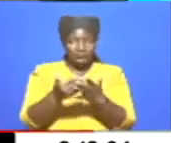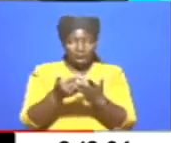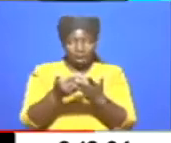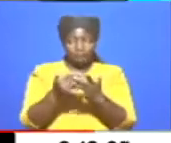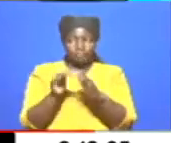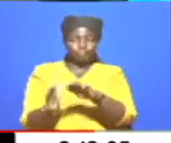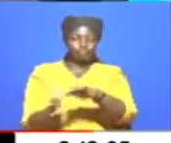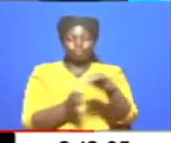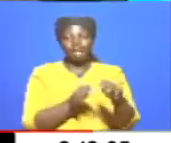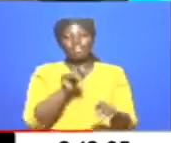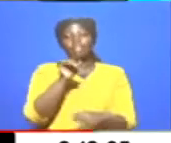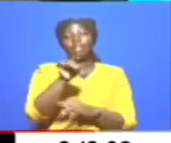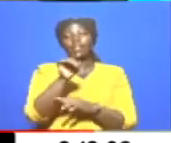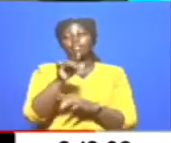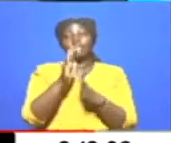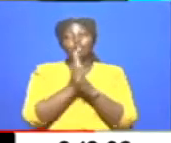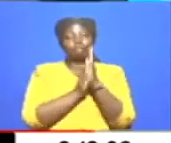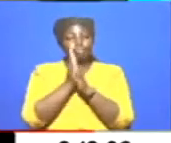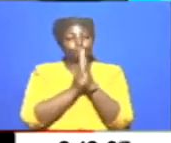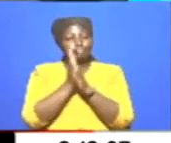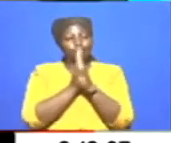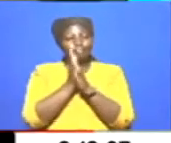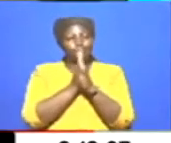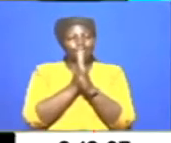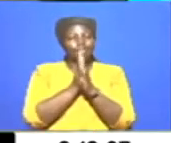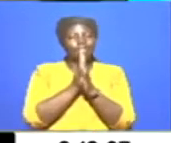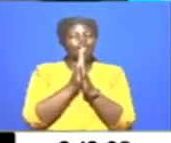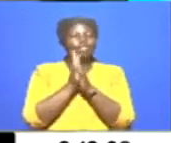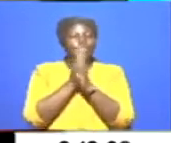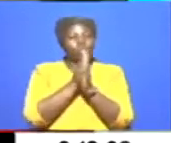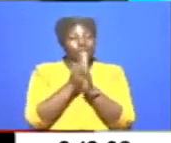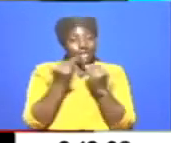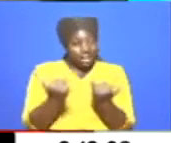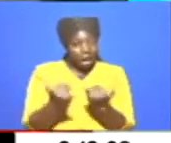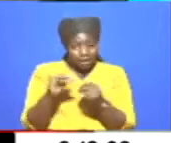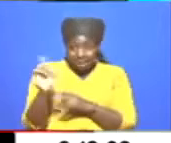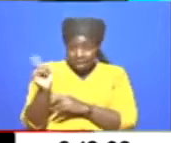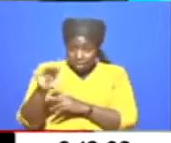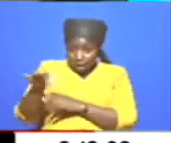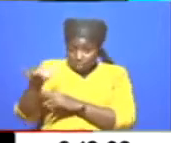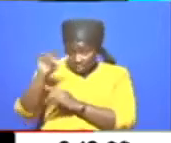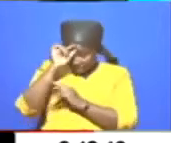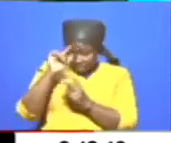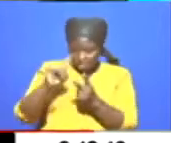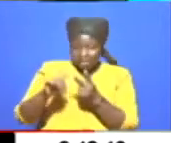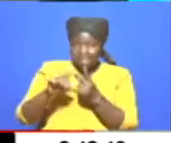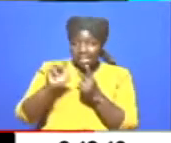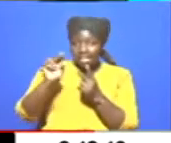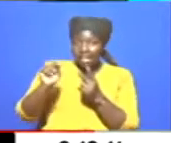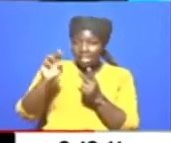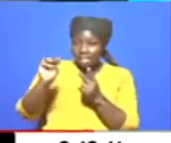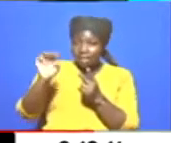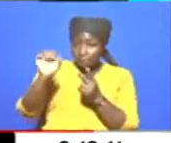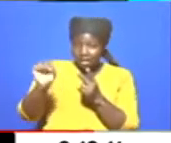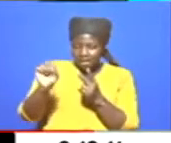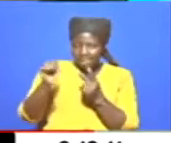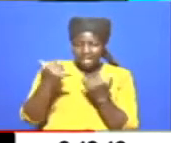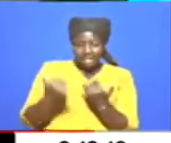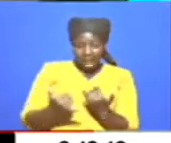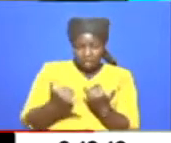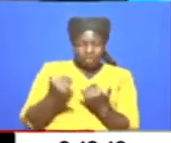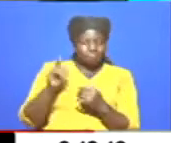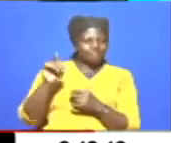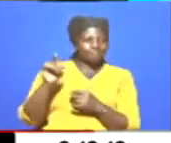Now, this is an interesting story. Now, the Nairobi County Government and the Metropolitan Services are on the spot over